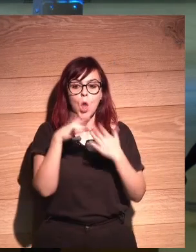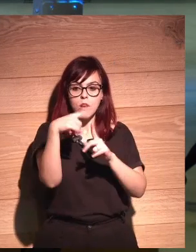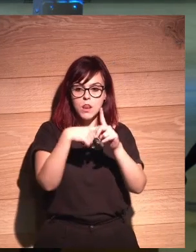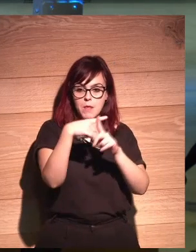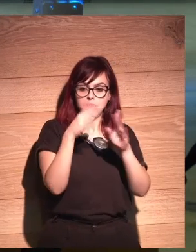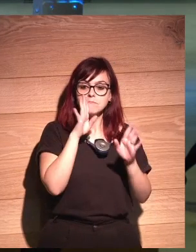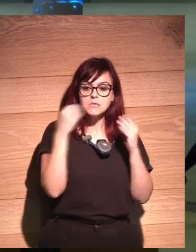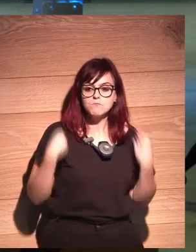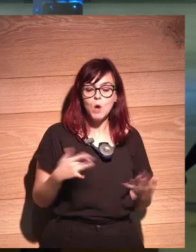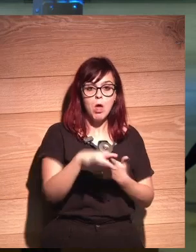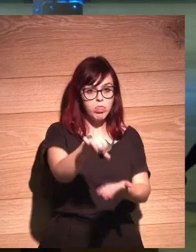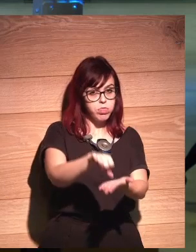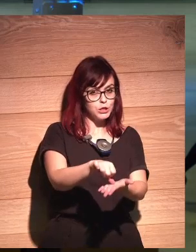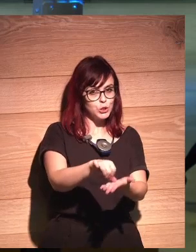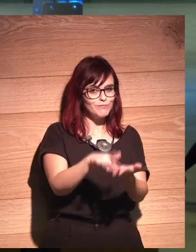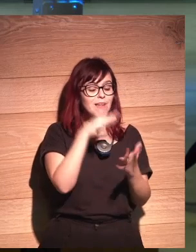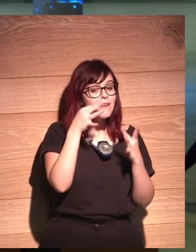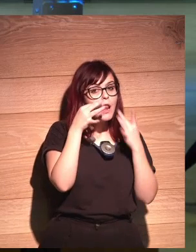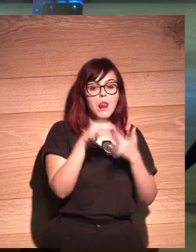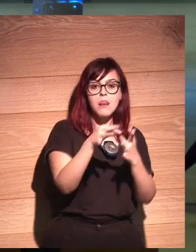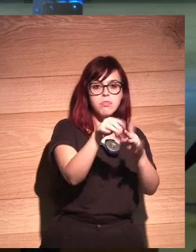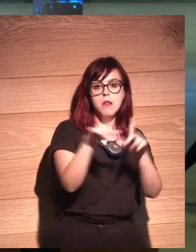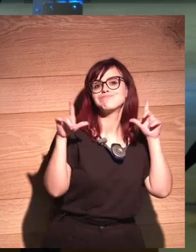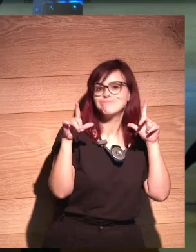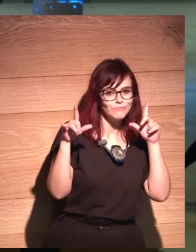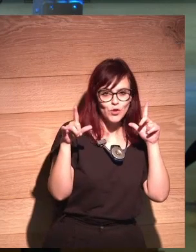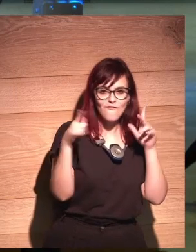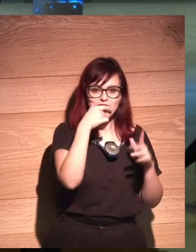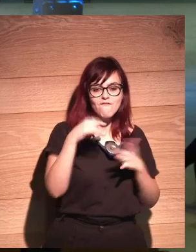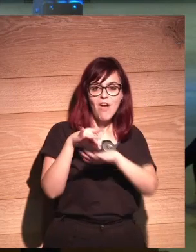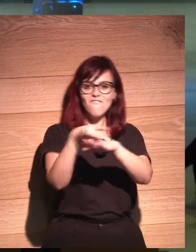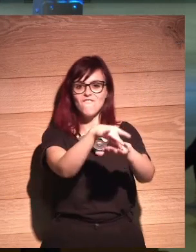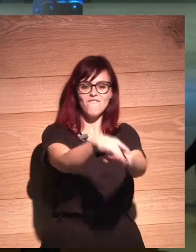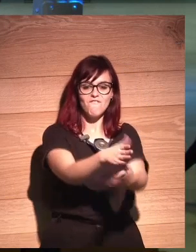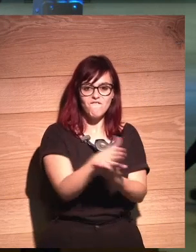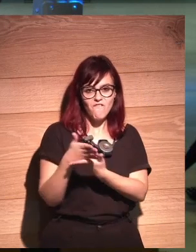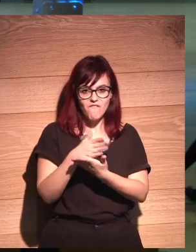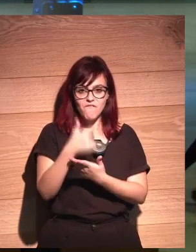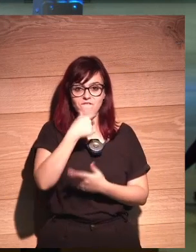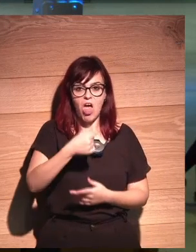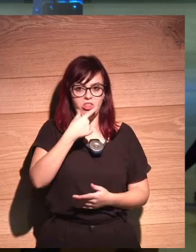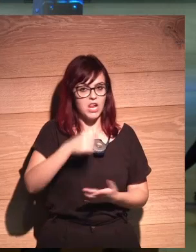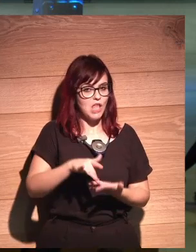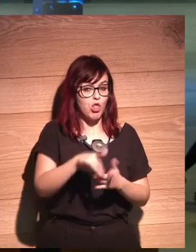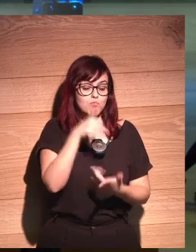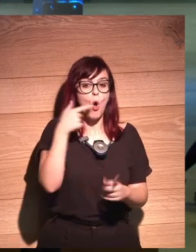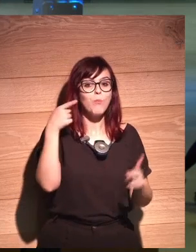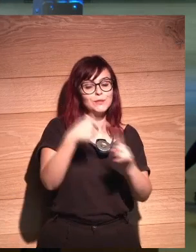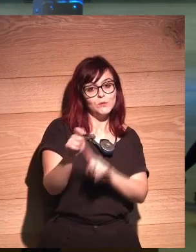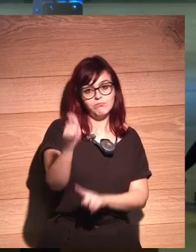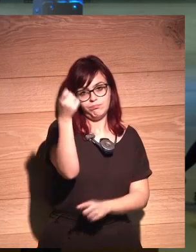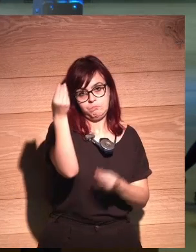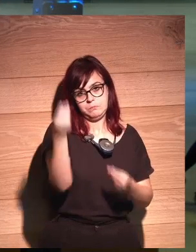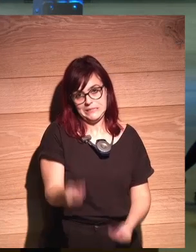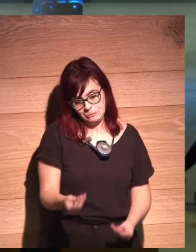is when you are able to be at the same level with the purpose in the center, and rather than a leader, you have a facilitator. You make all the people contribute their